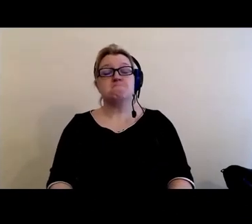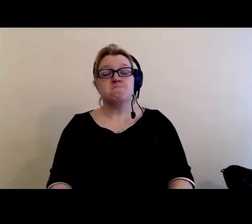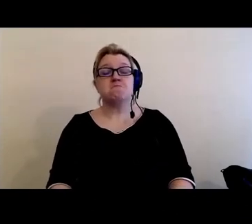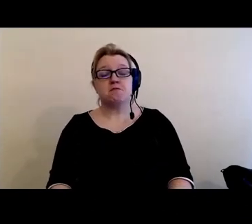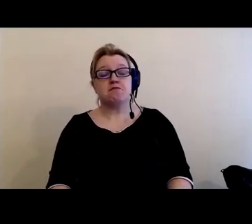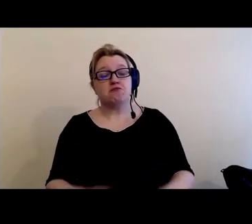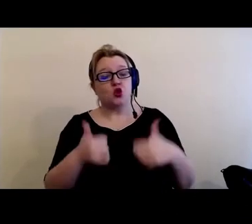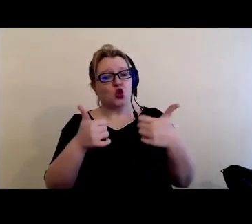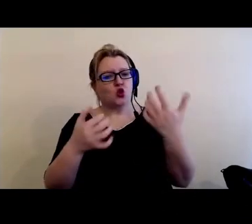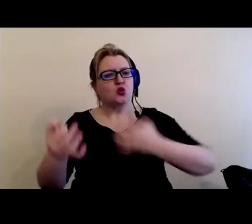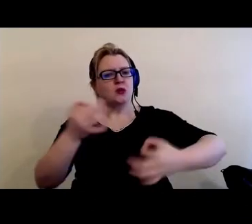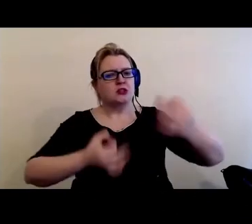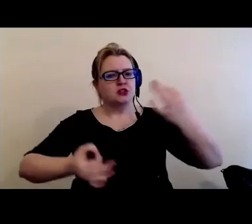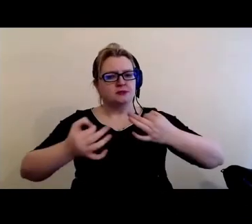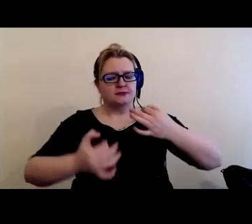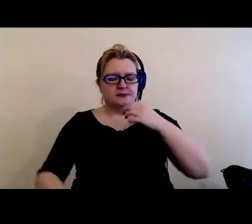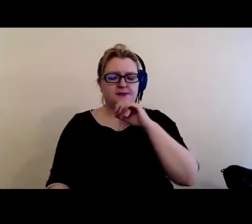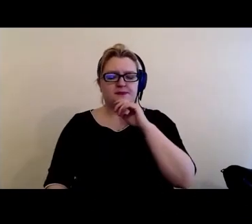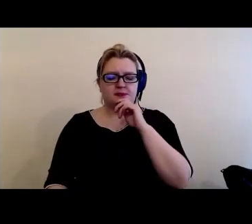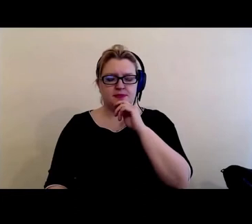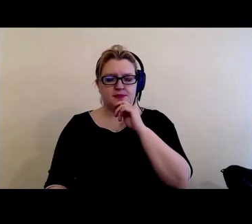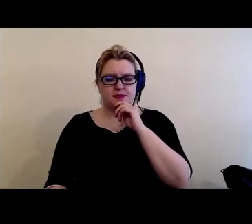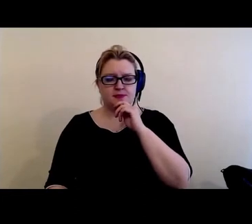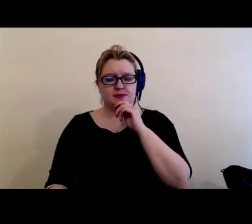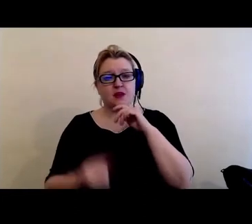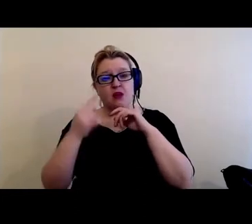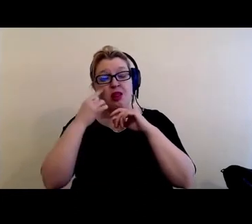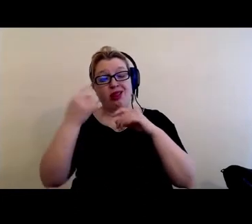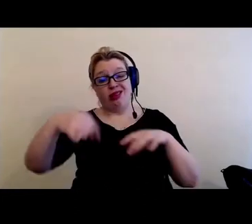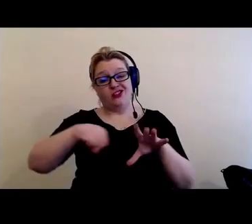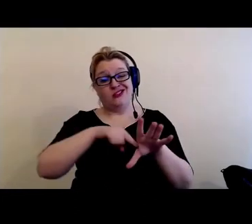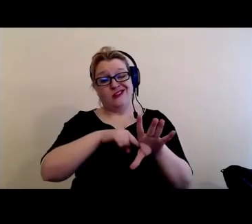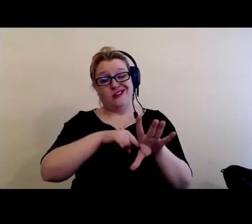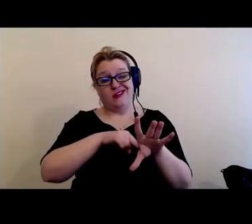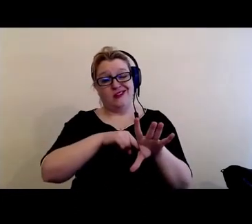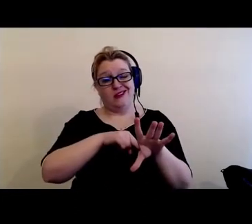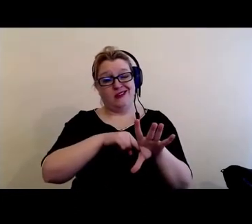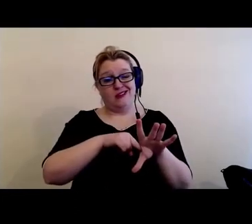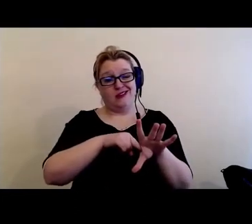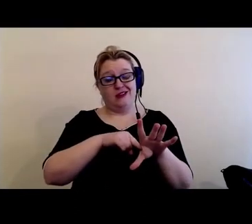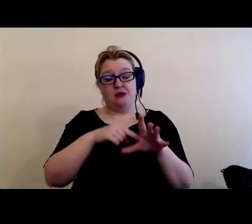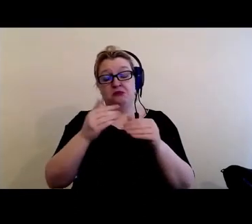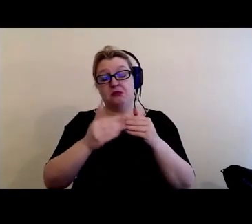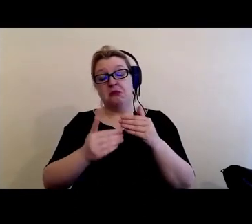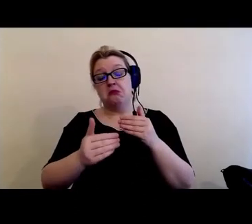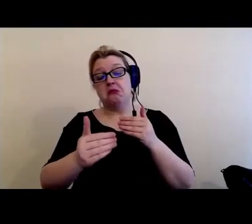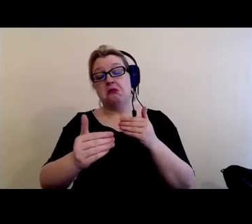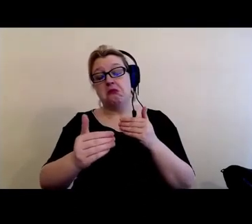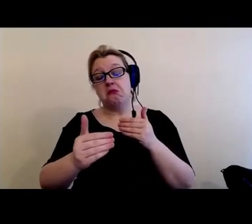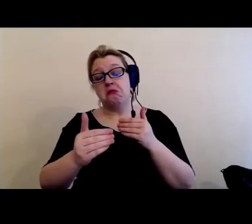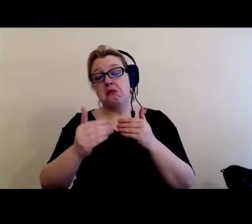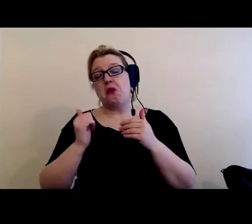questions. I suppose there are a few, looking ahead to 2021, there are a few things that we can already anticipate are likely to happen. One